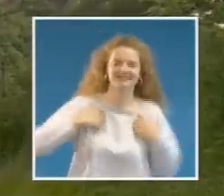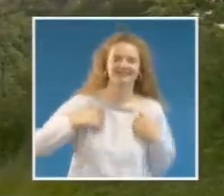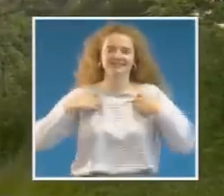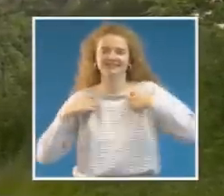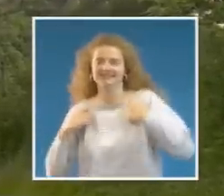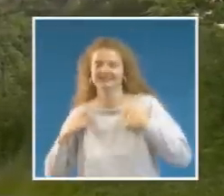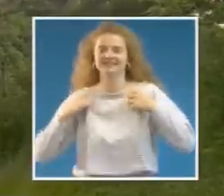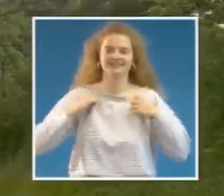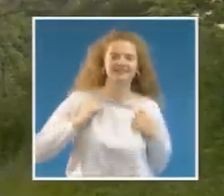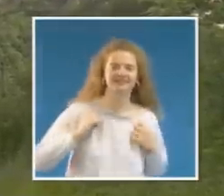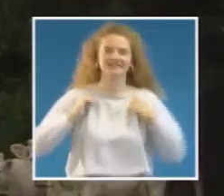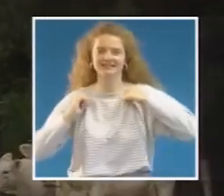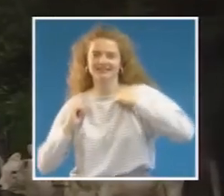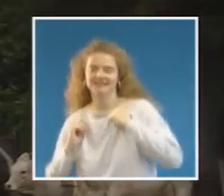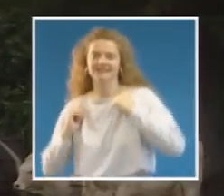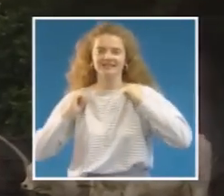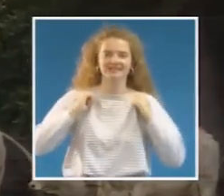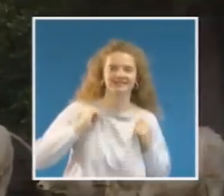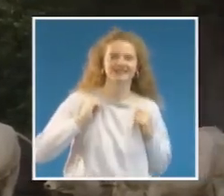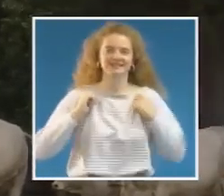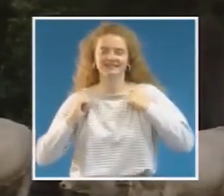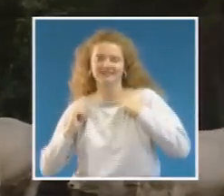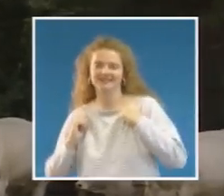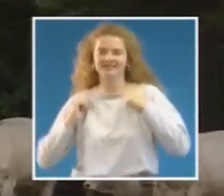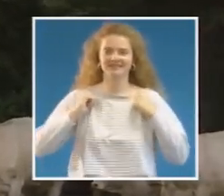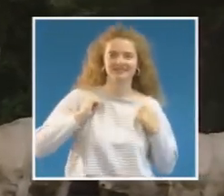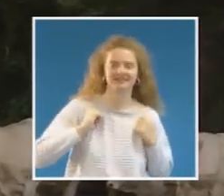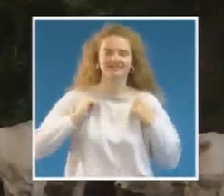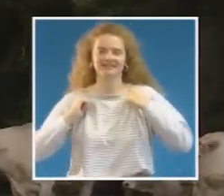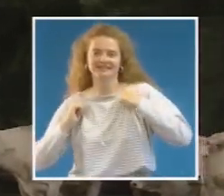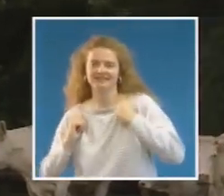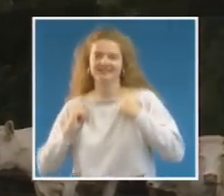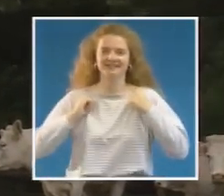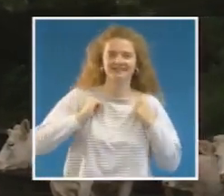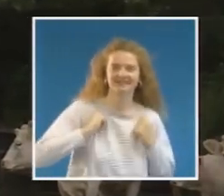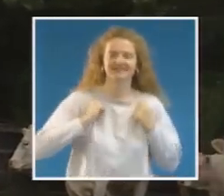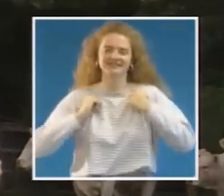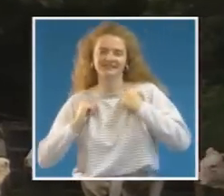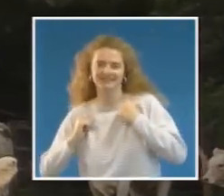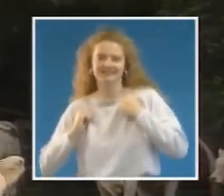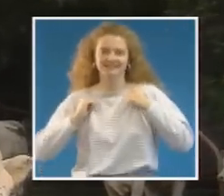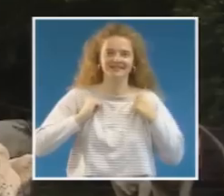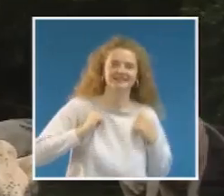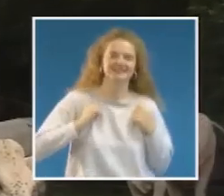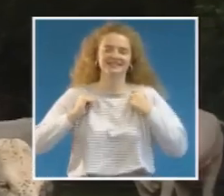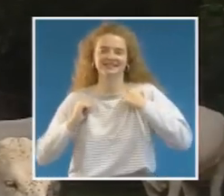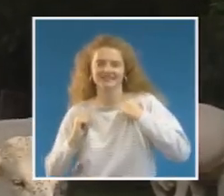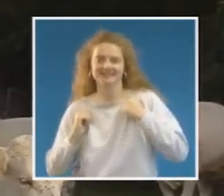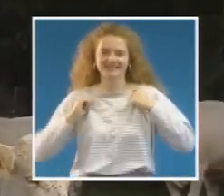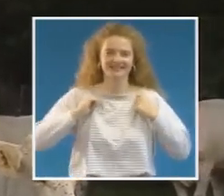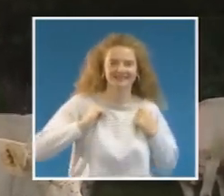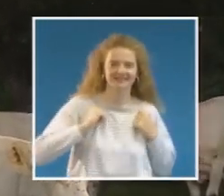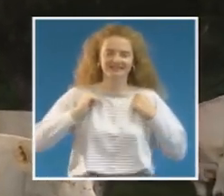Old MacDonald had a farm, E-I-E-I-O. And on that farm he had some